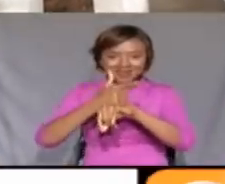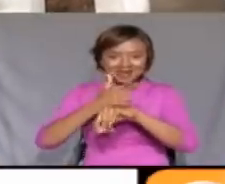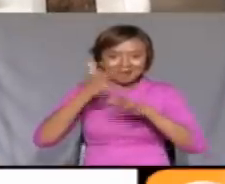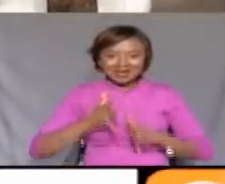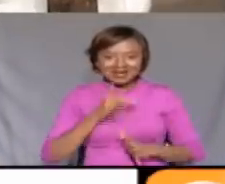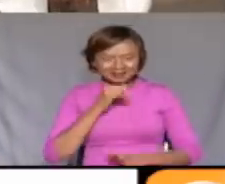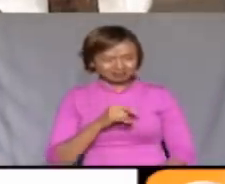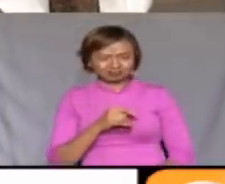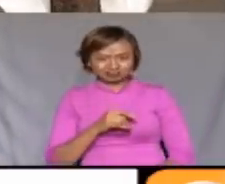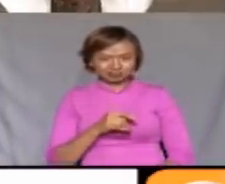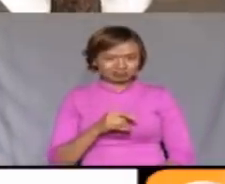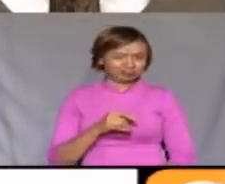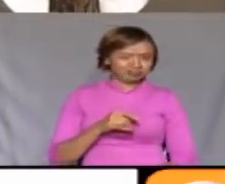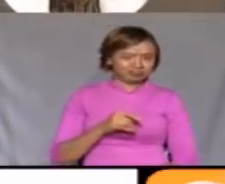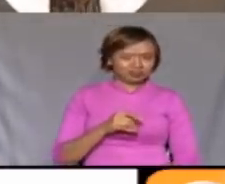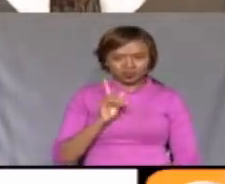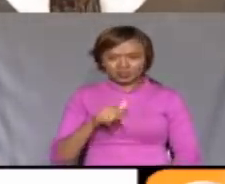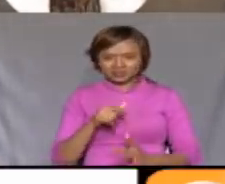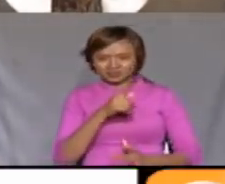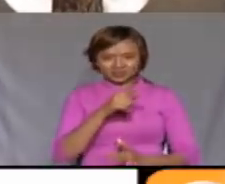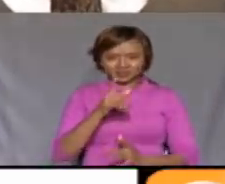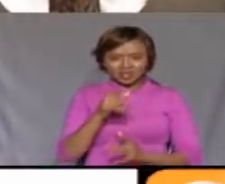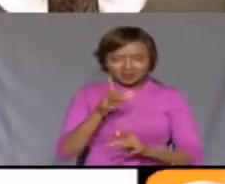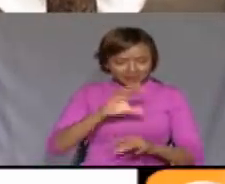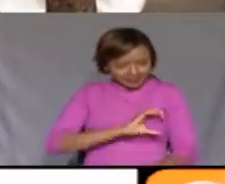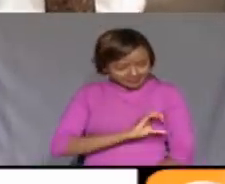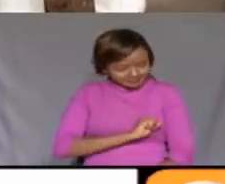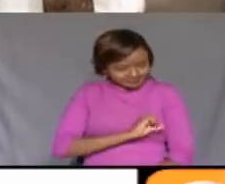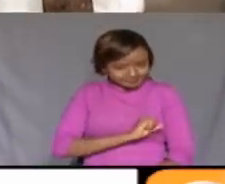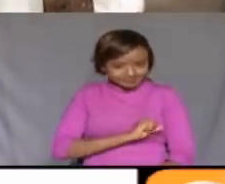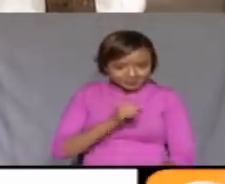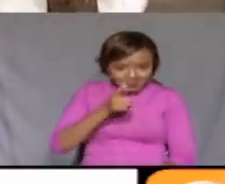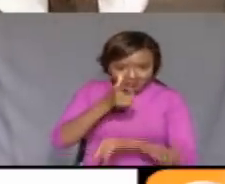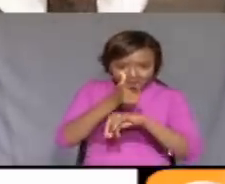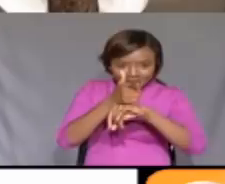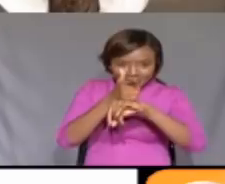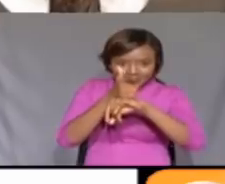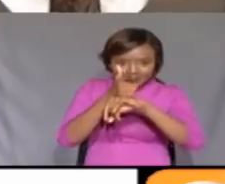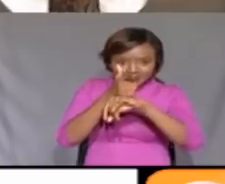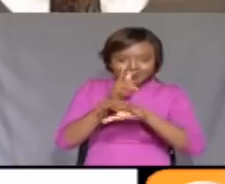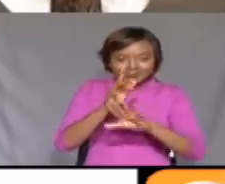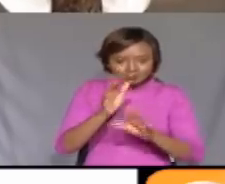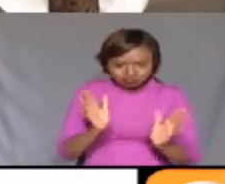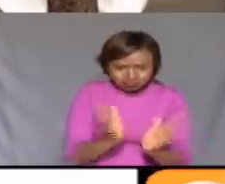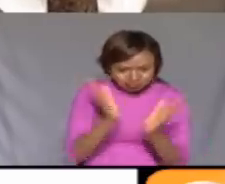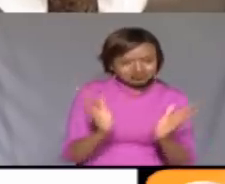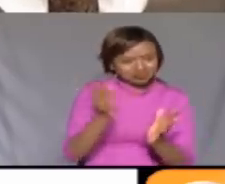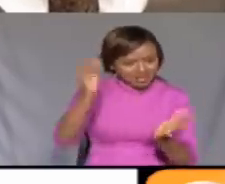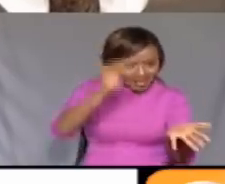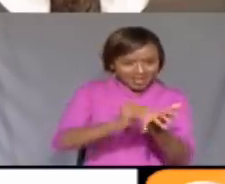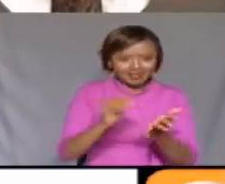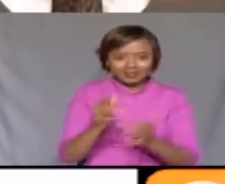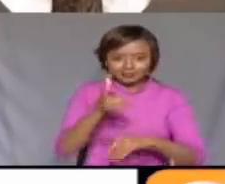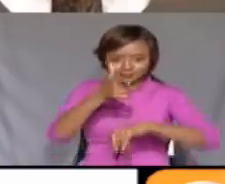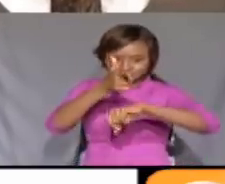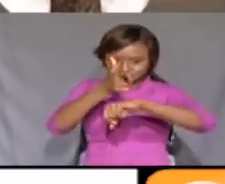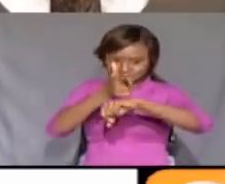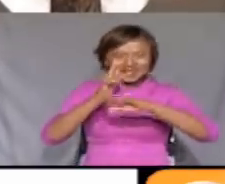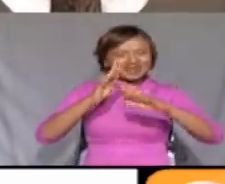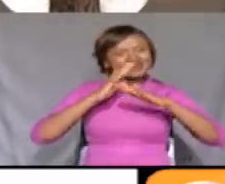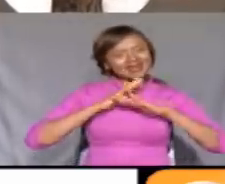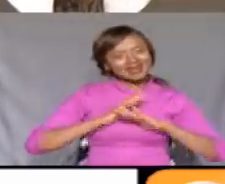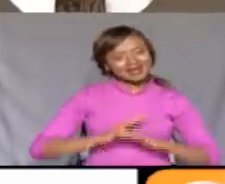me. Johnson Barasa patiently observed my meltdown and kept encouraging me to